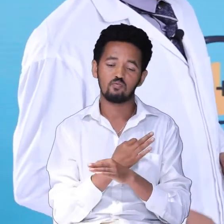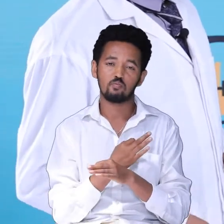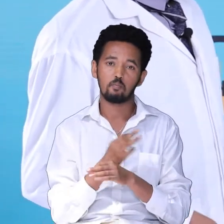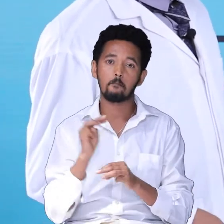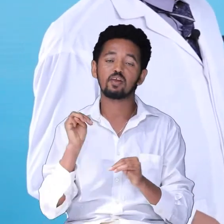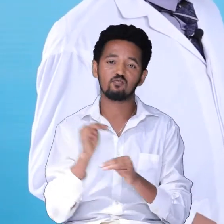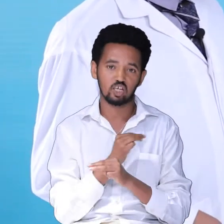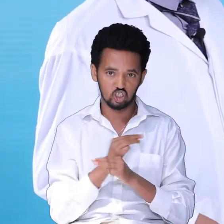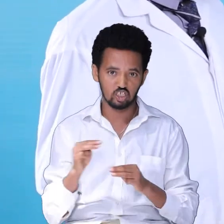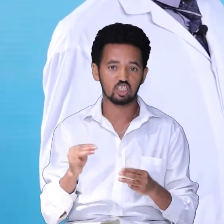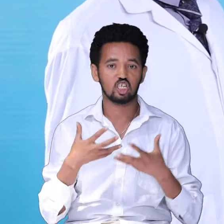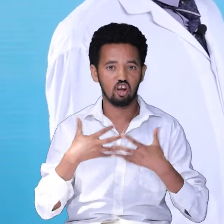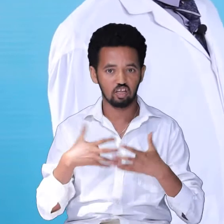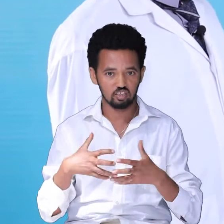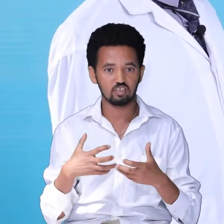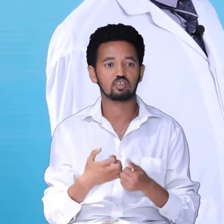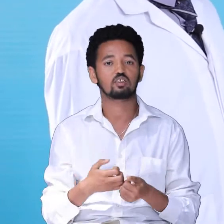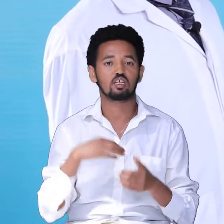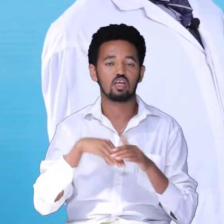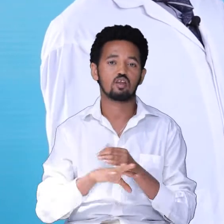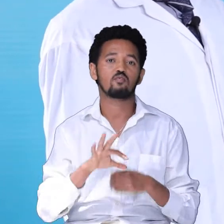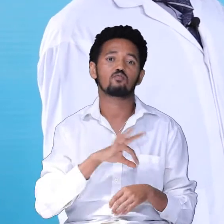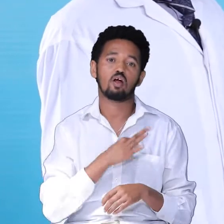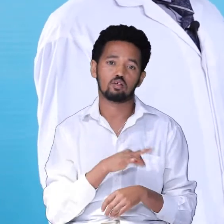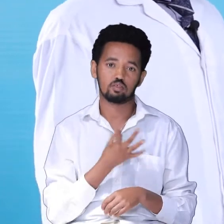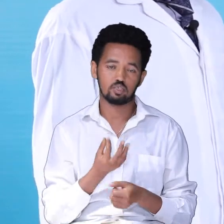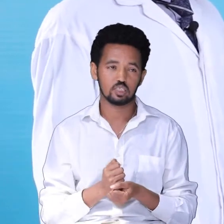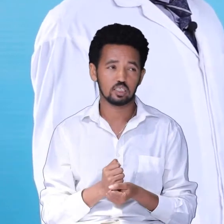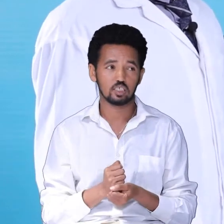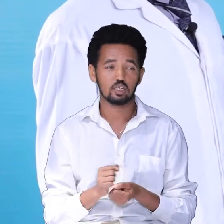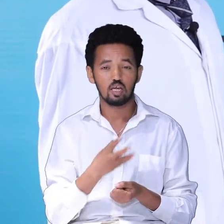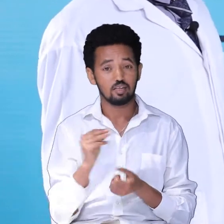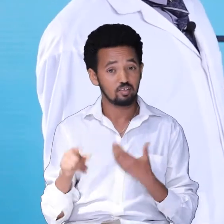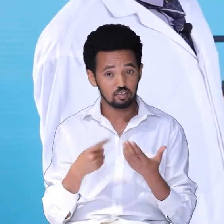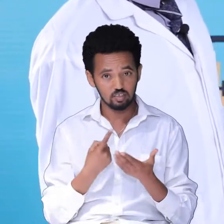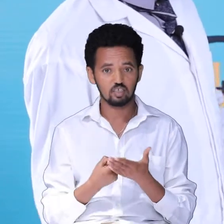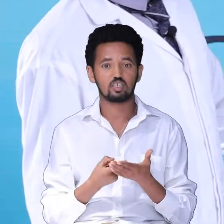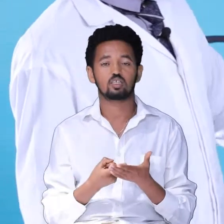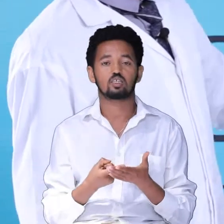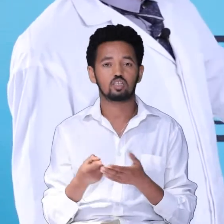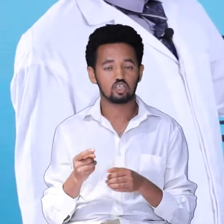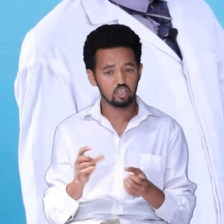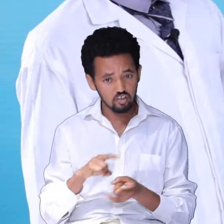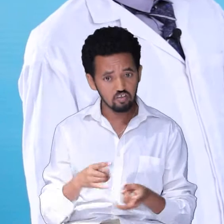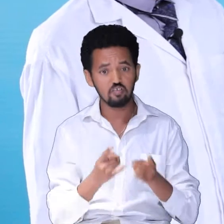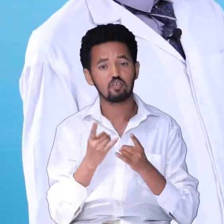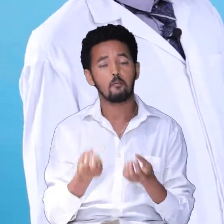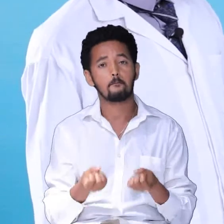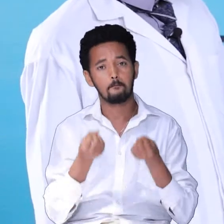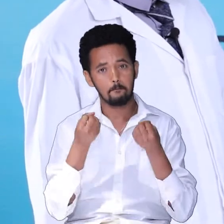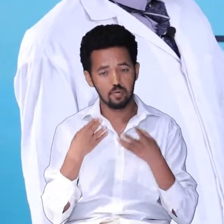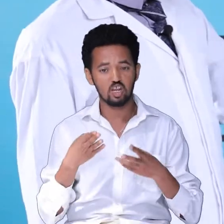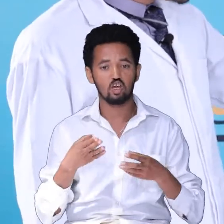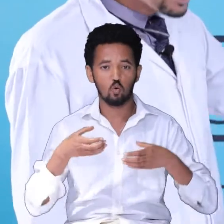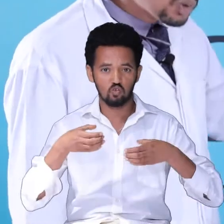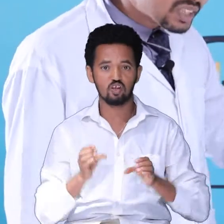and industry in France. And this continental system also mainly concerned